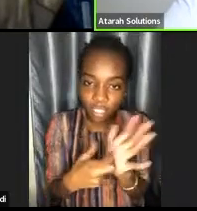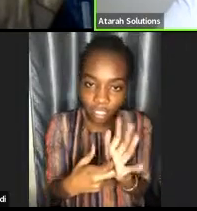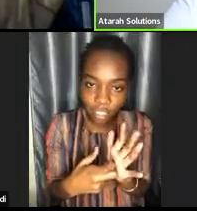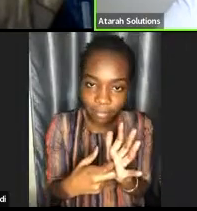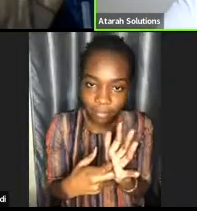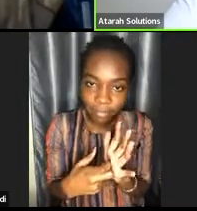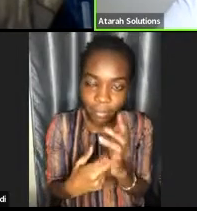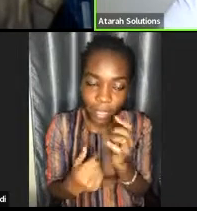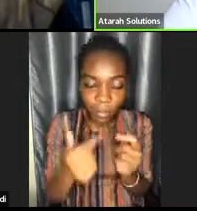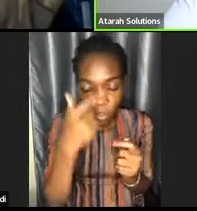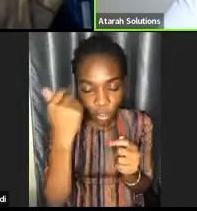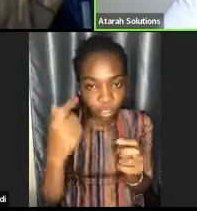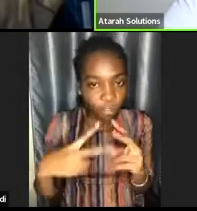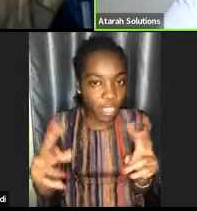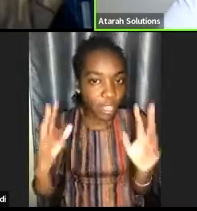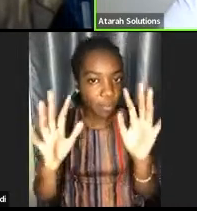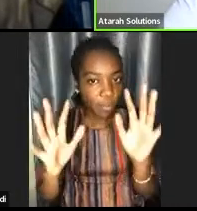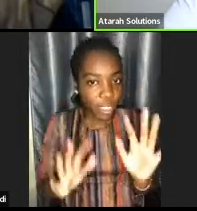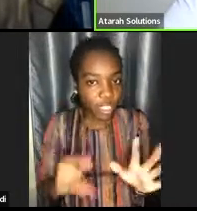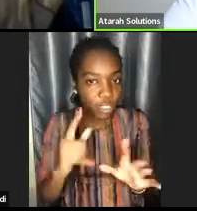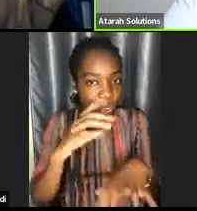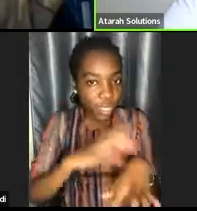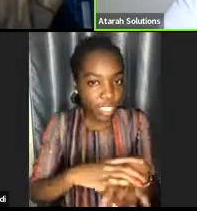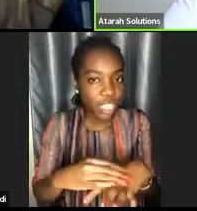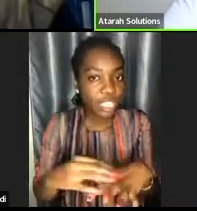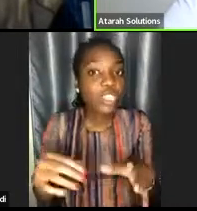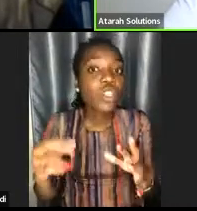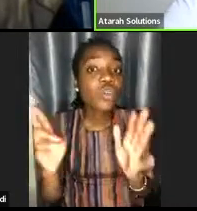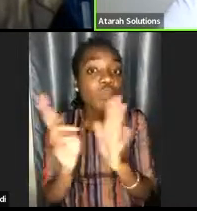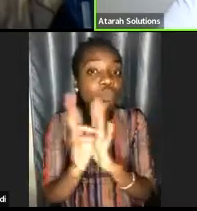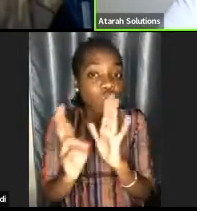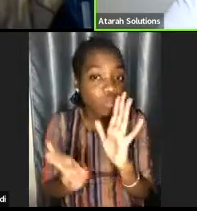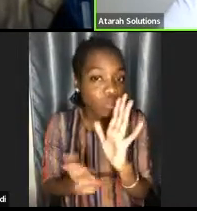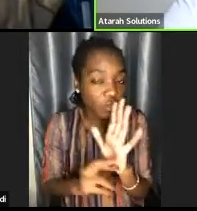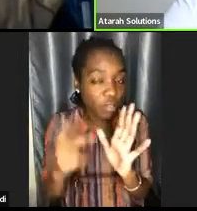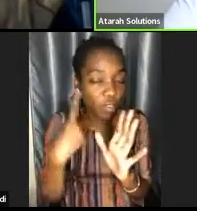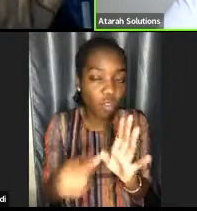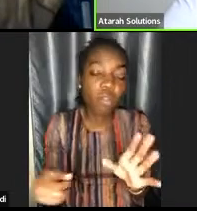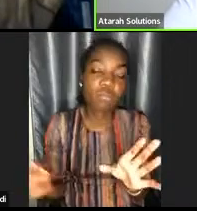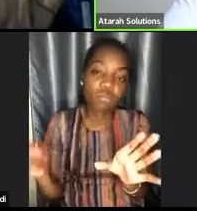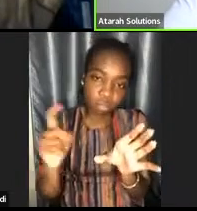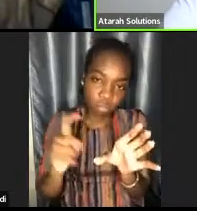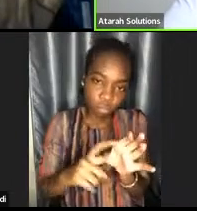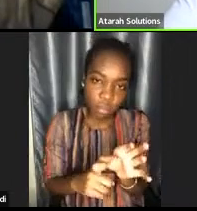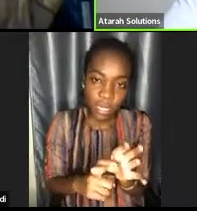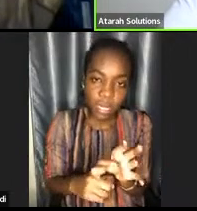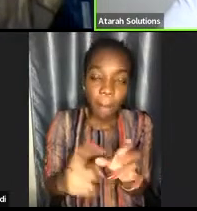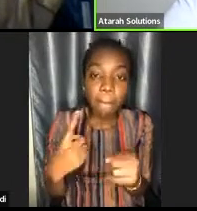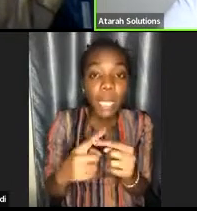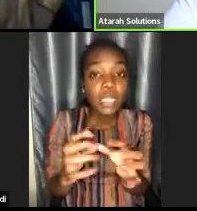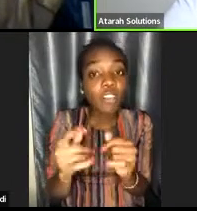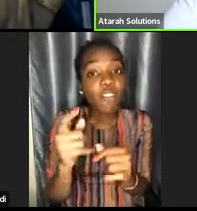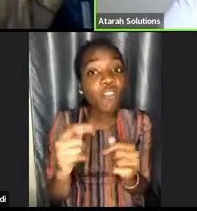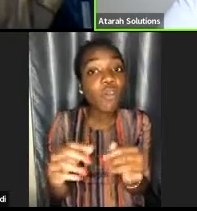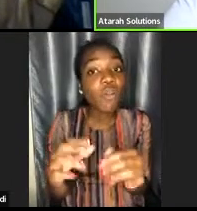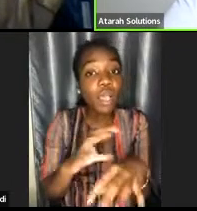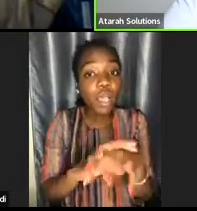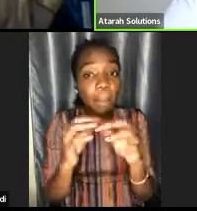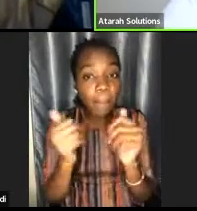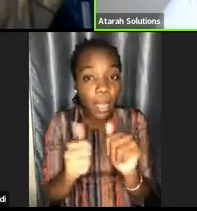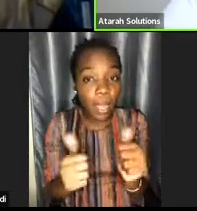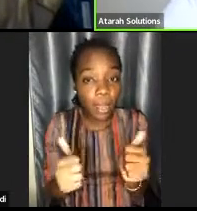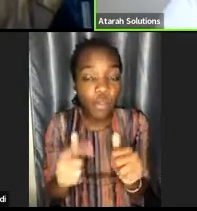because it's important that you know the terms and conditions of your engagement. However, if you haven't received and you have been going to